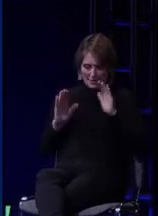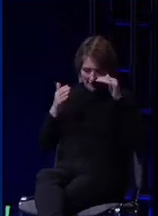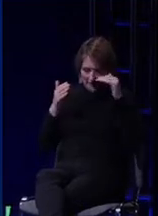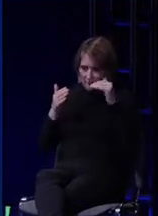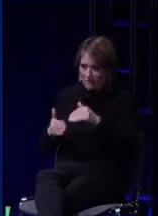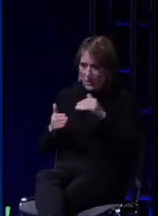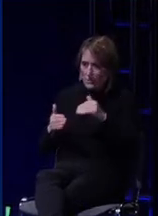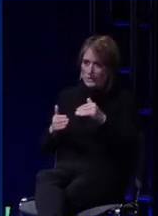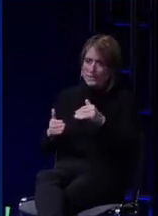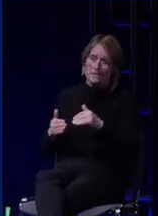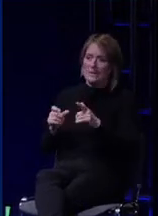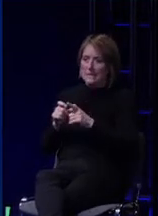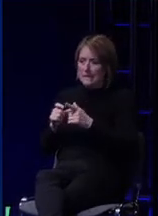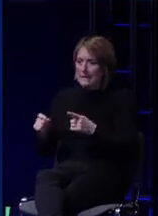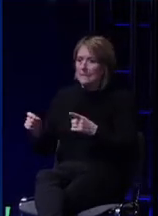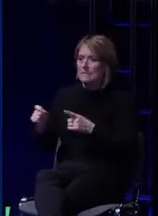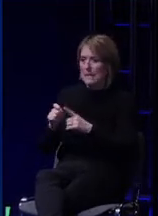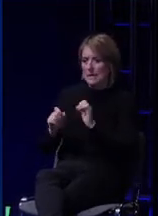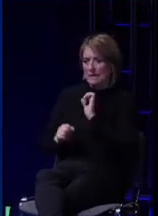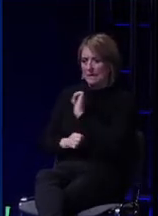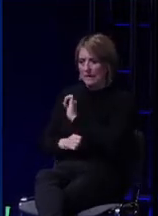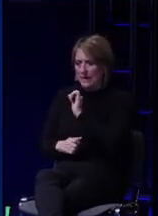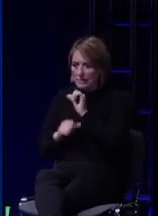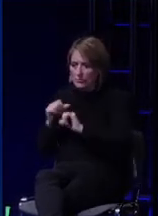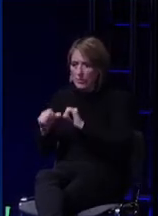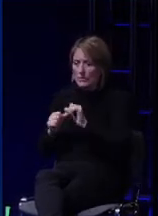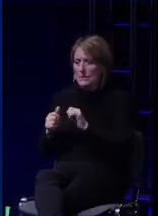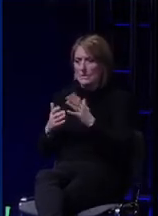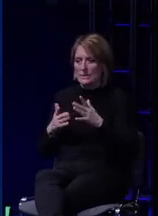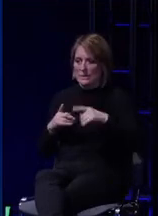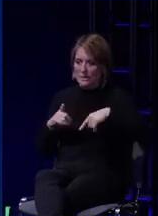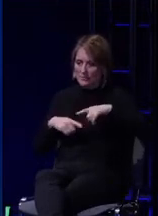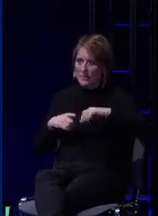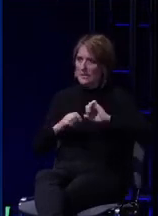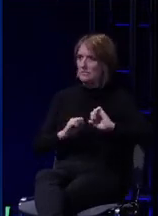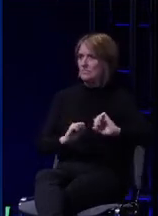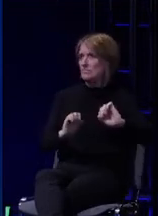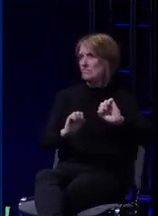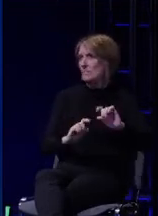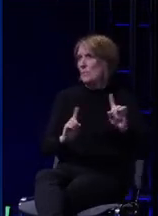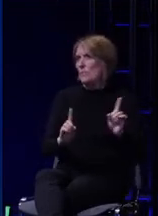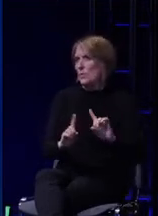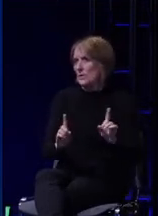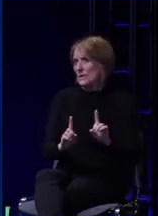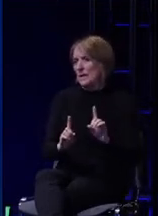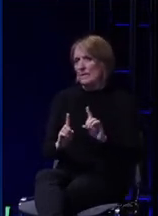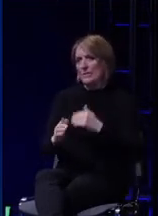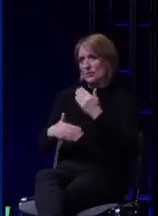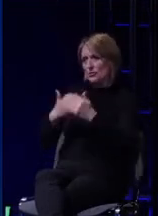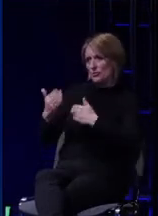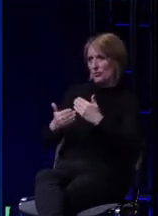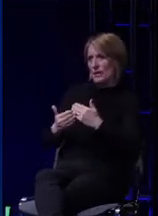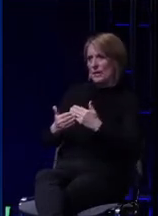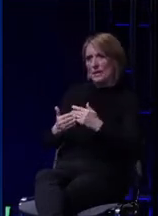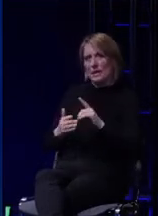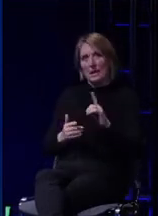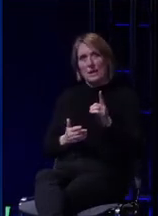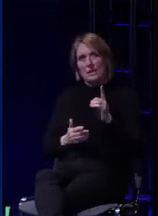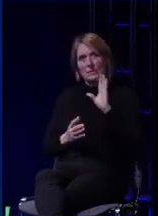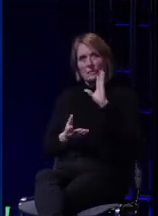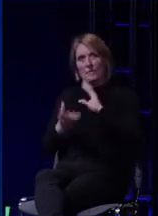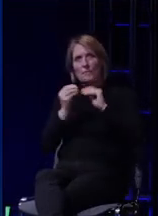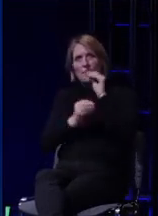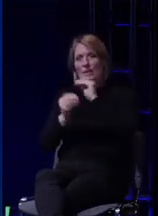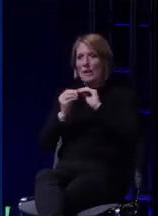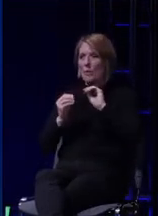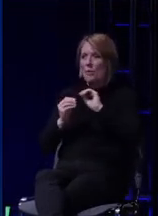you know, the DP's process, to obviously with where the director is going as far as the story goes, to figure out, you know, what is the language that is